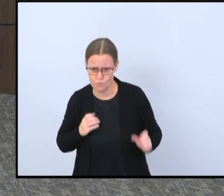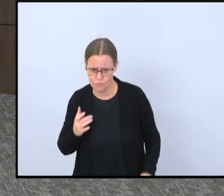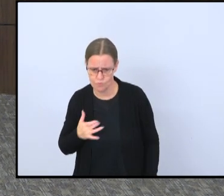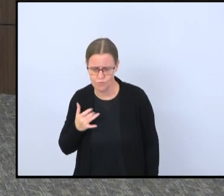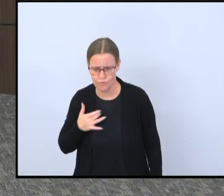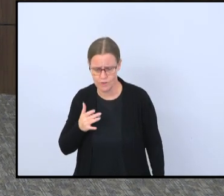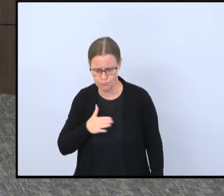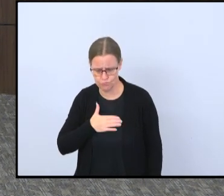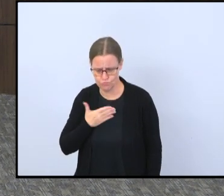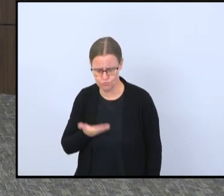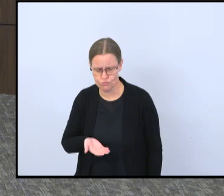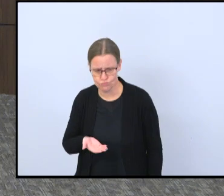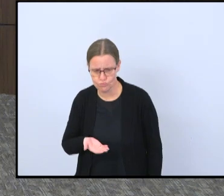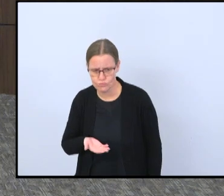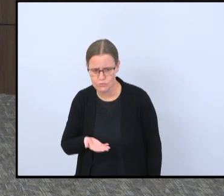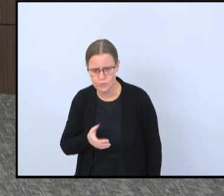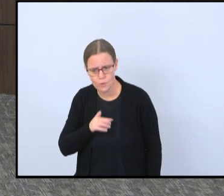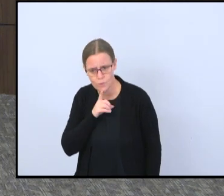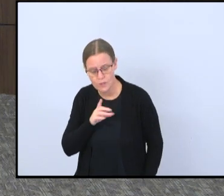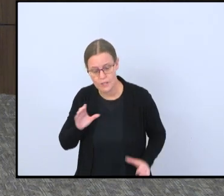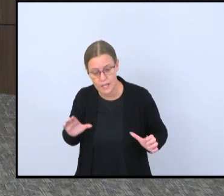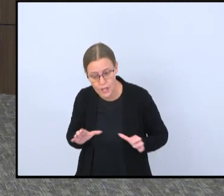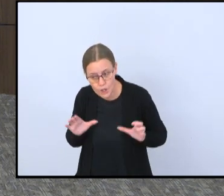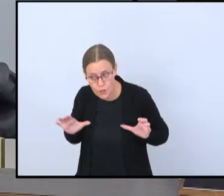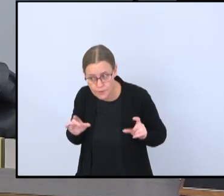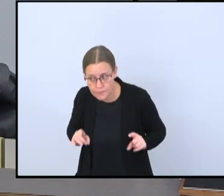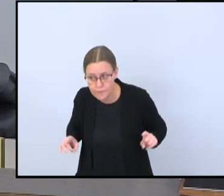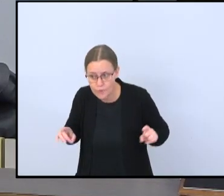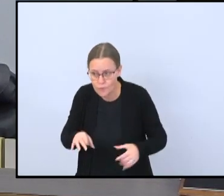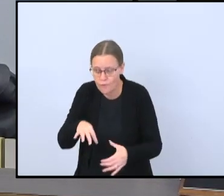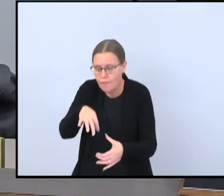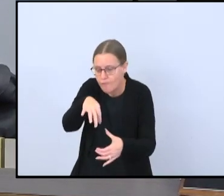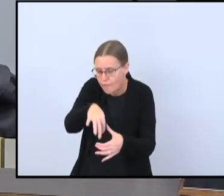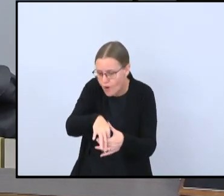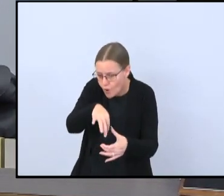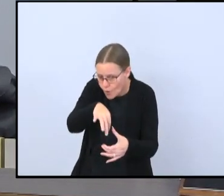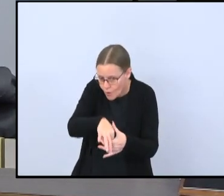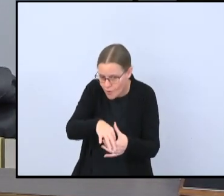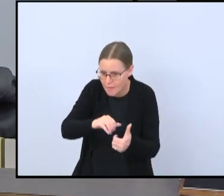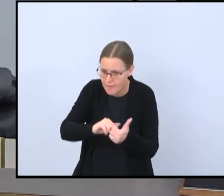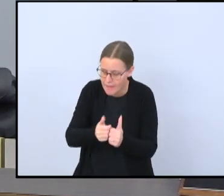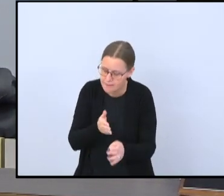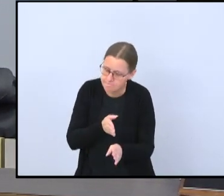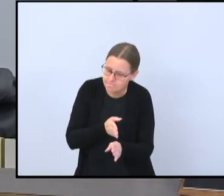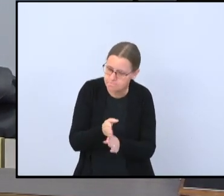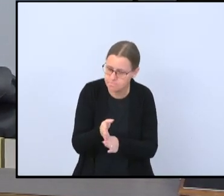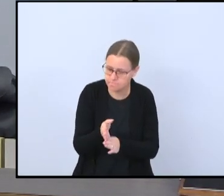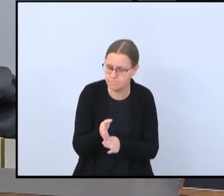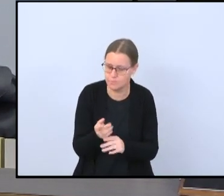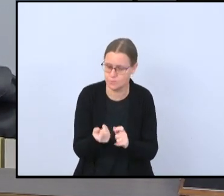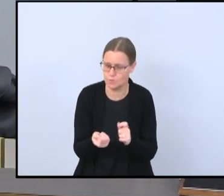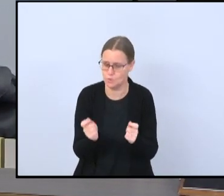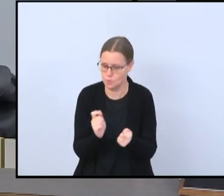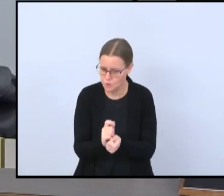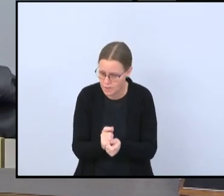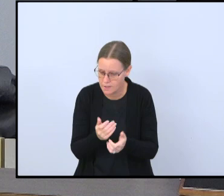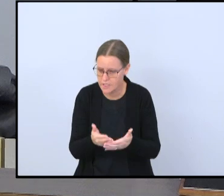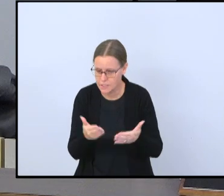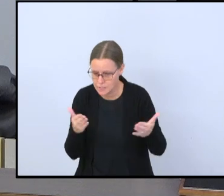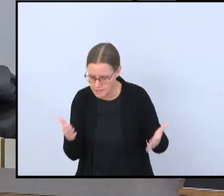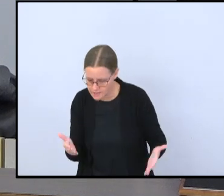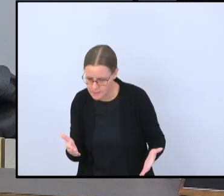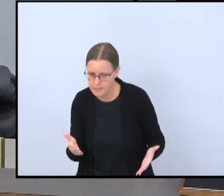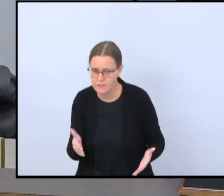upset. The main thing I would encourage everyone to do is vote, right? That's the main way to make sure your voice is heard. So